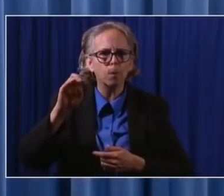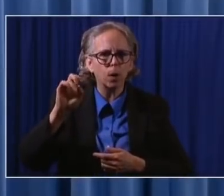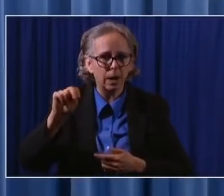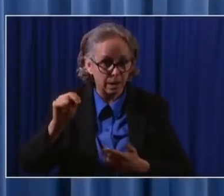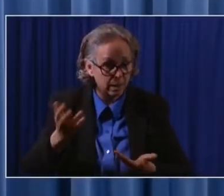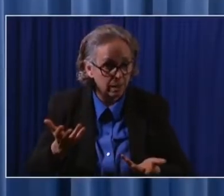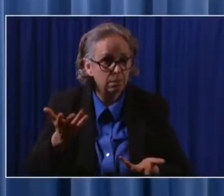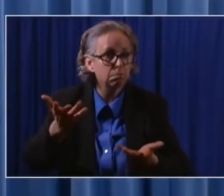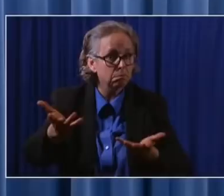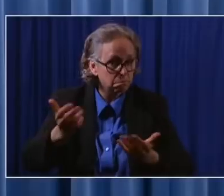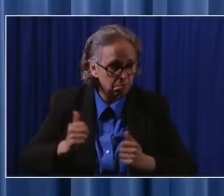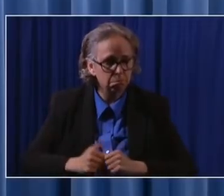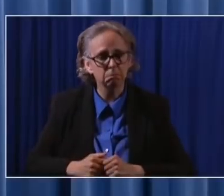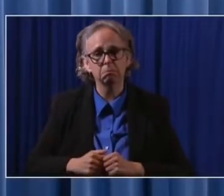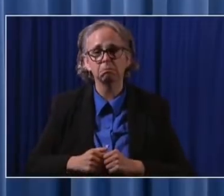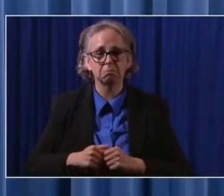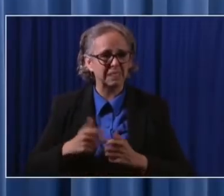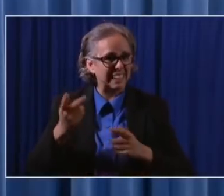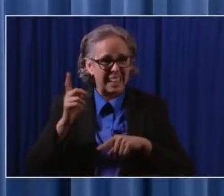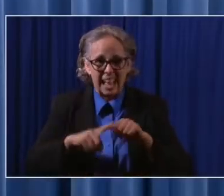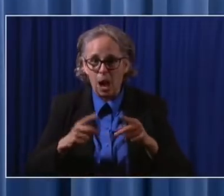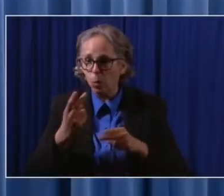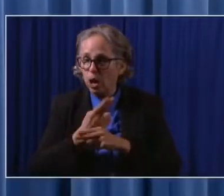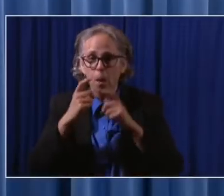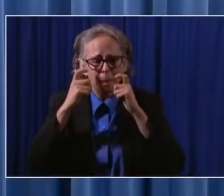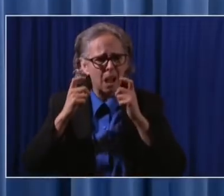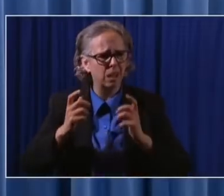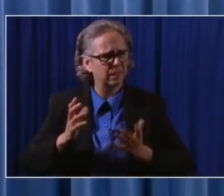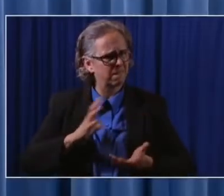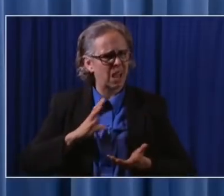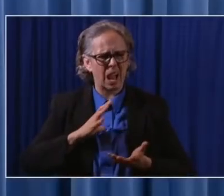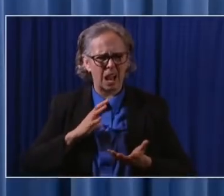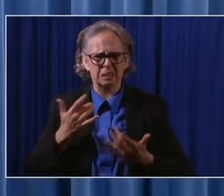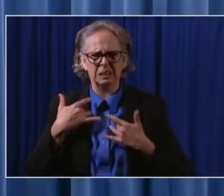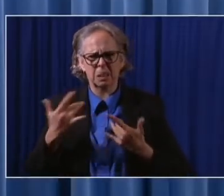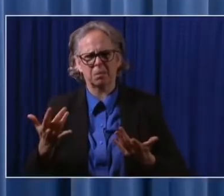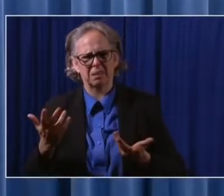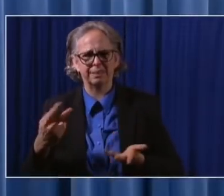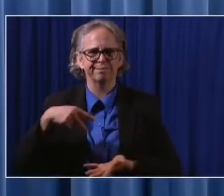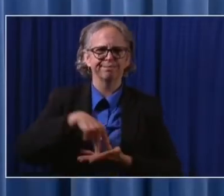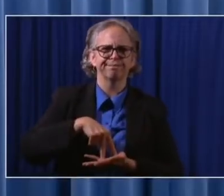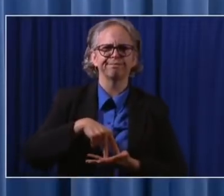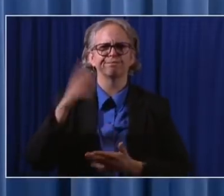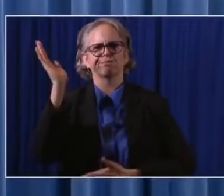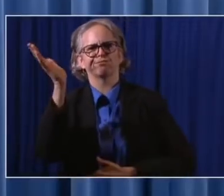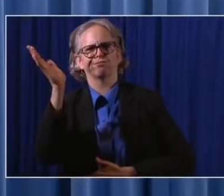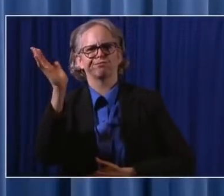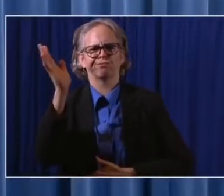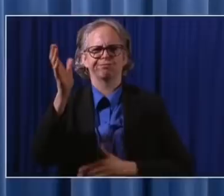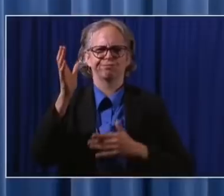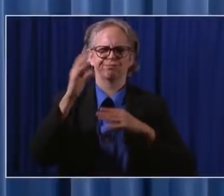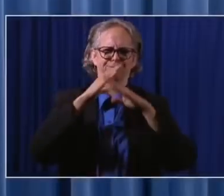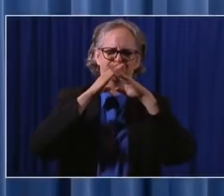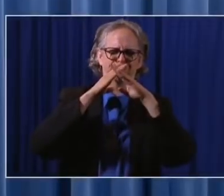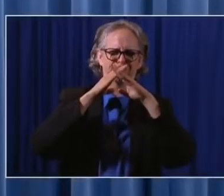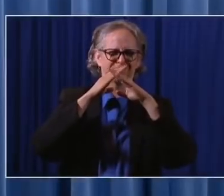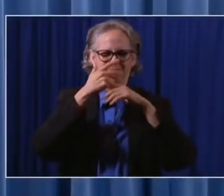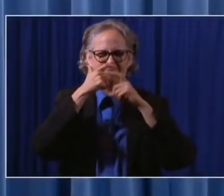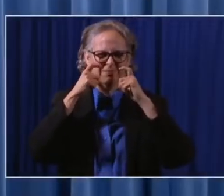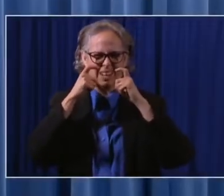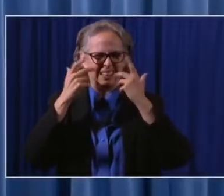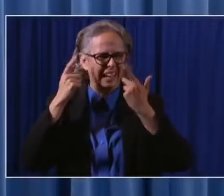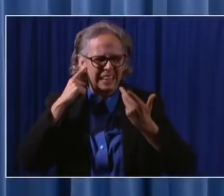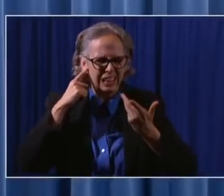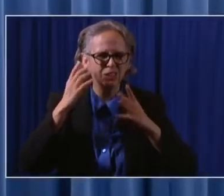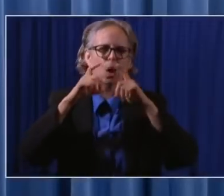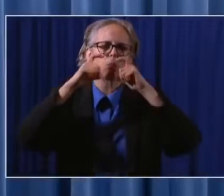mask on. It's usually going to be speaking roles that may get in the way of them speaking. So it's a very light